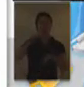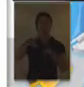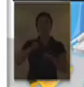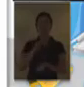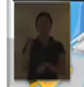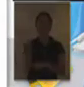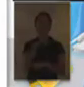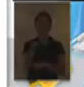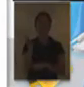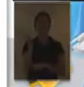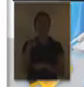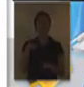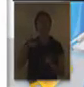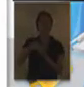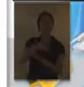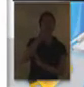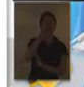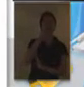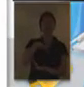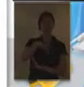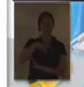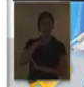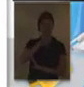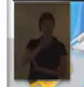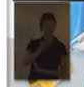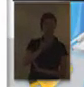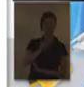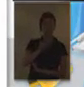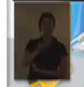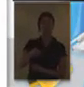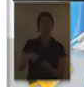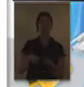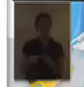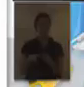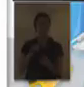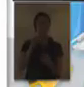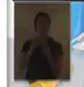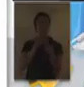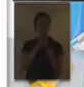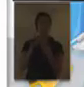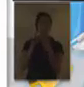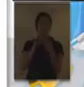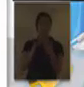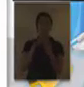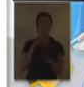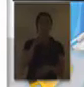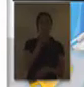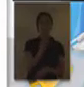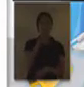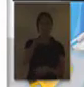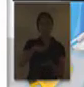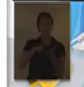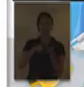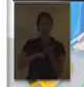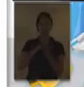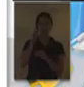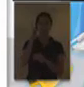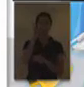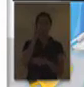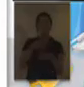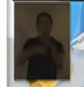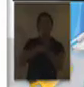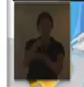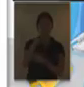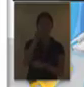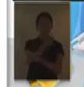Wii, so that different gestures, different movements can have a function. We also have voice